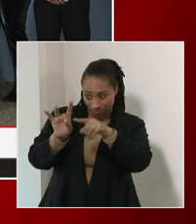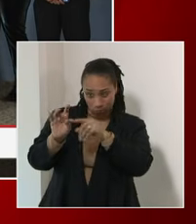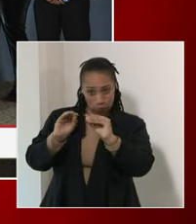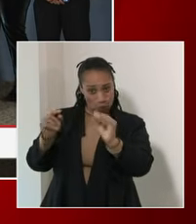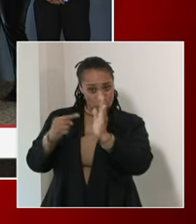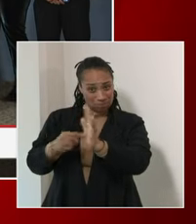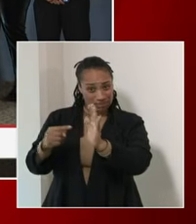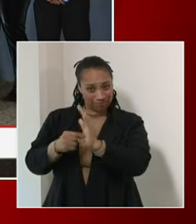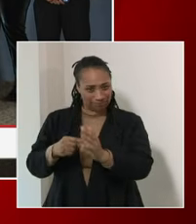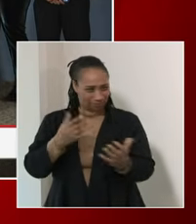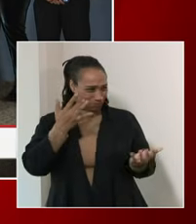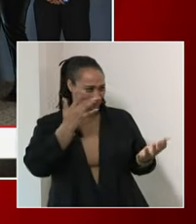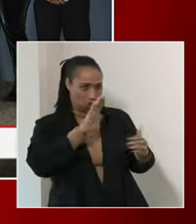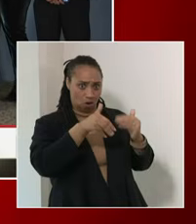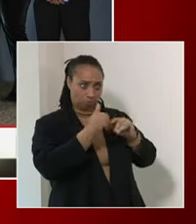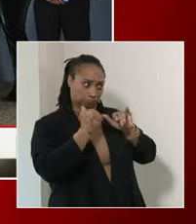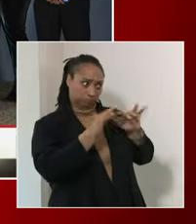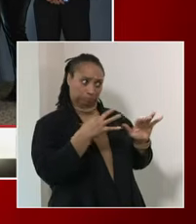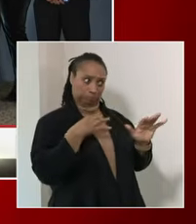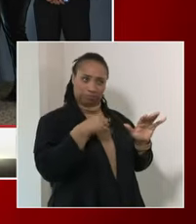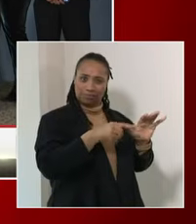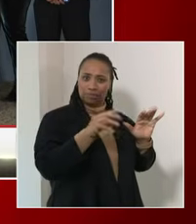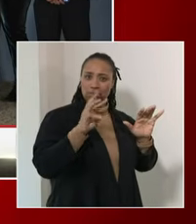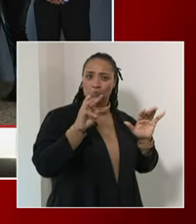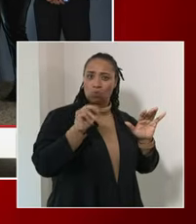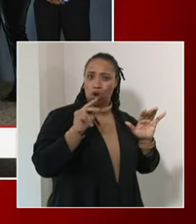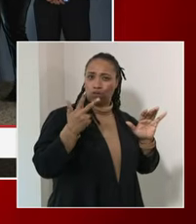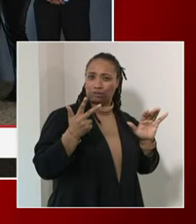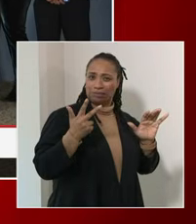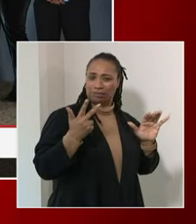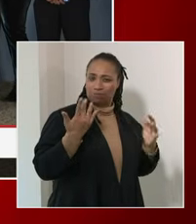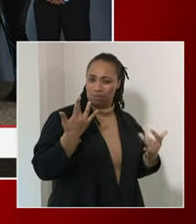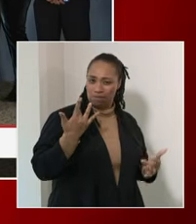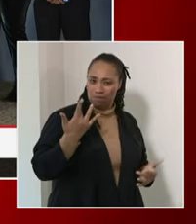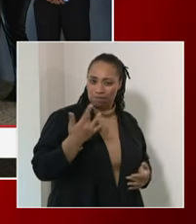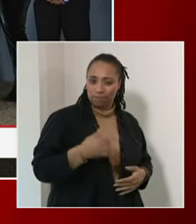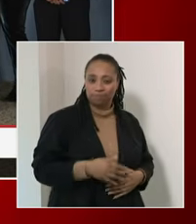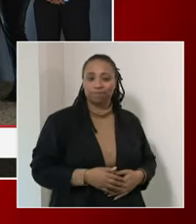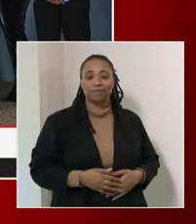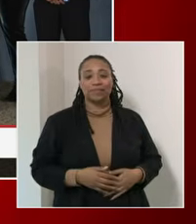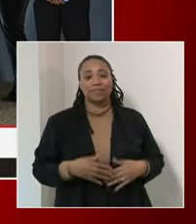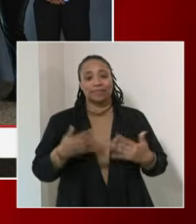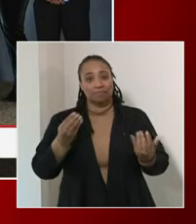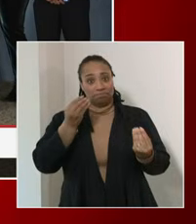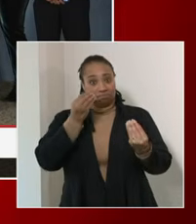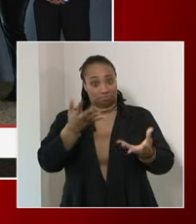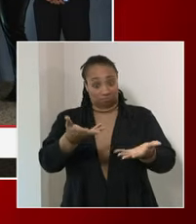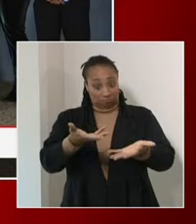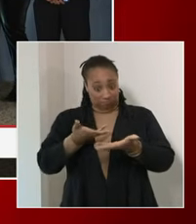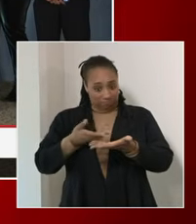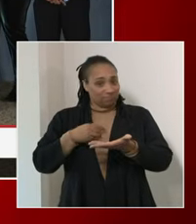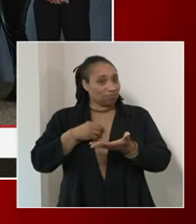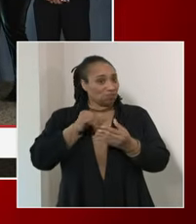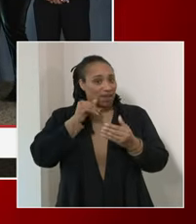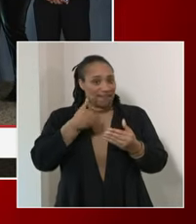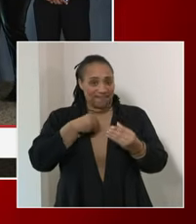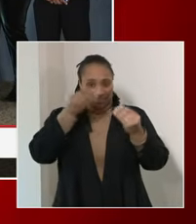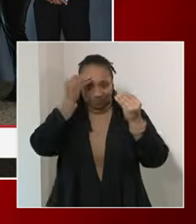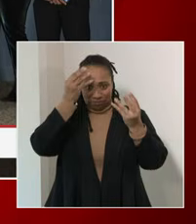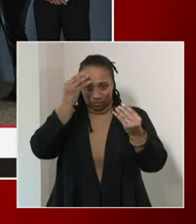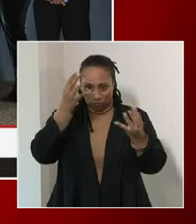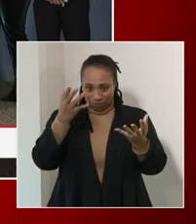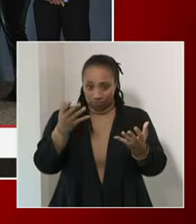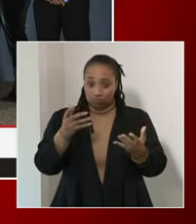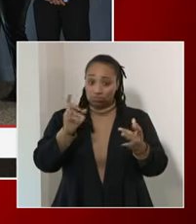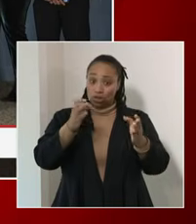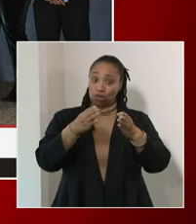head, so let me get back to you on historic preservation. I will tell you our general approach is to make sure that